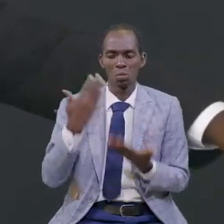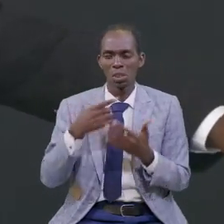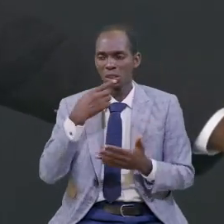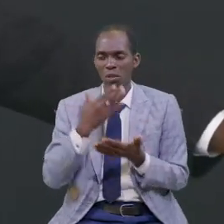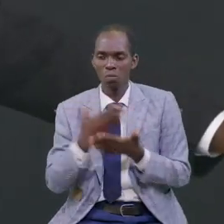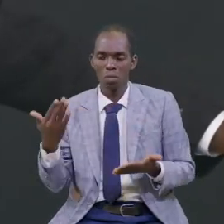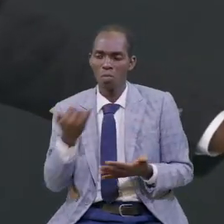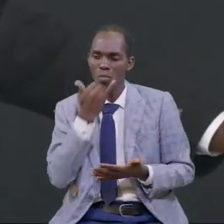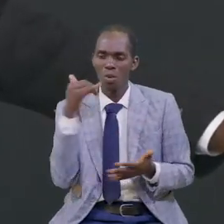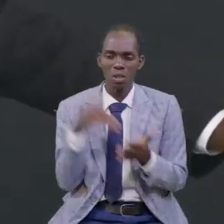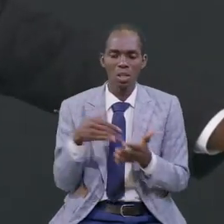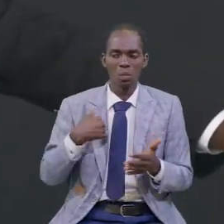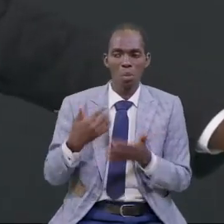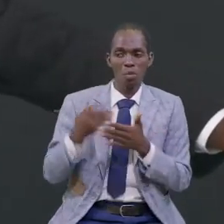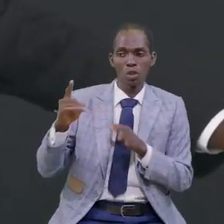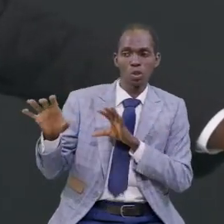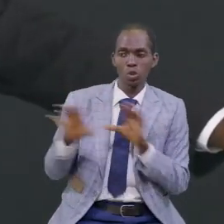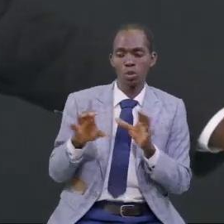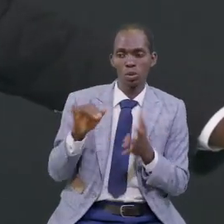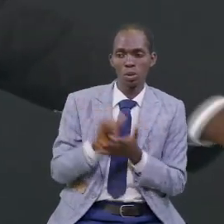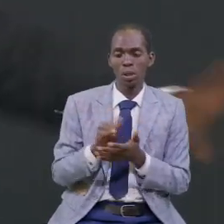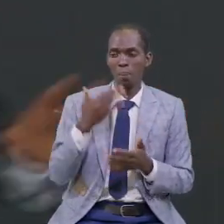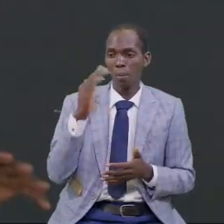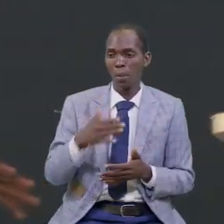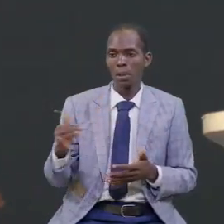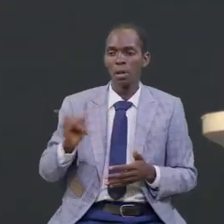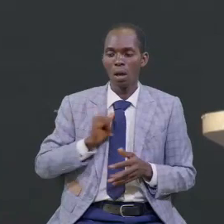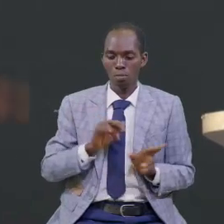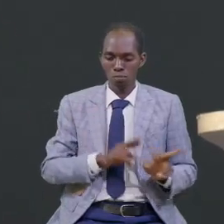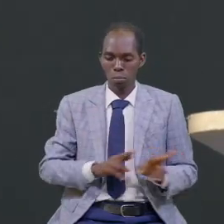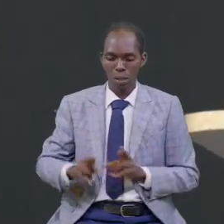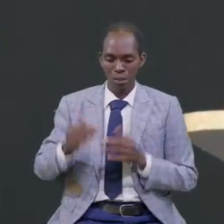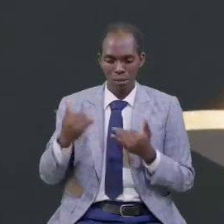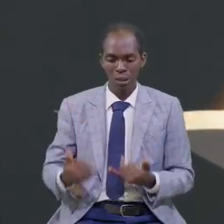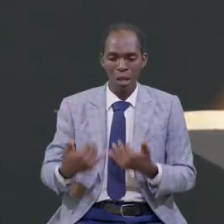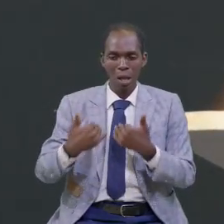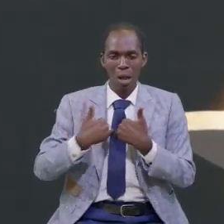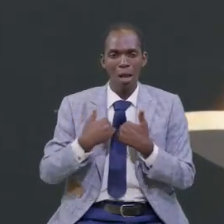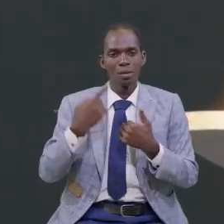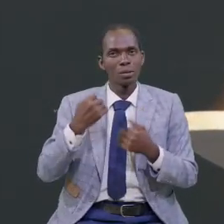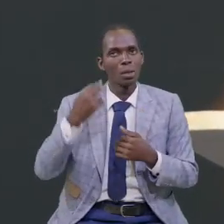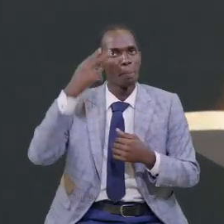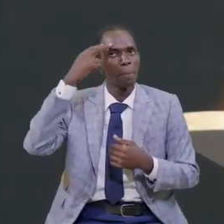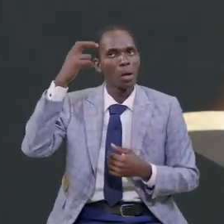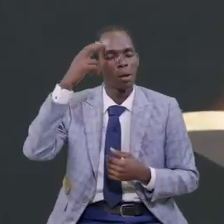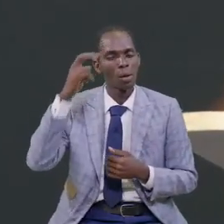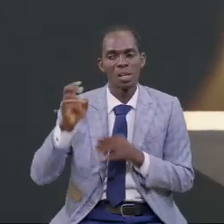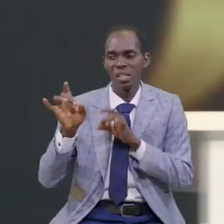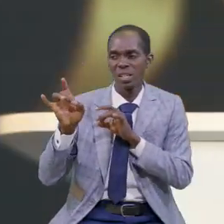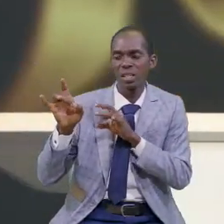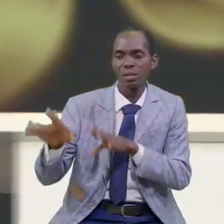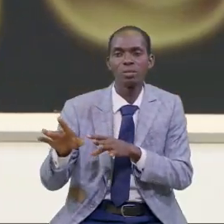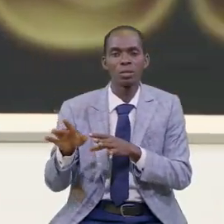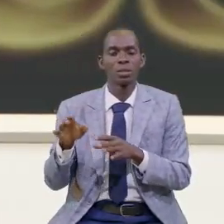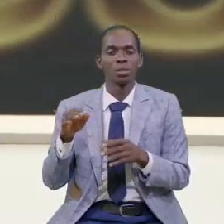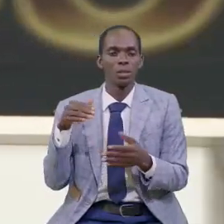the hatred. They have the malice. And they have the seated animosity and